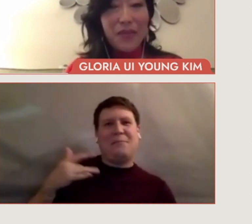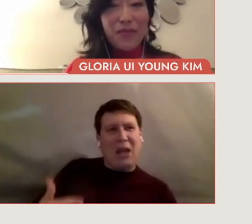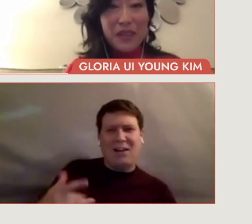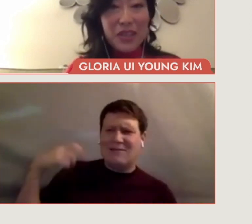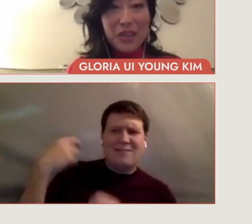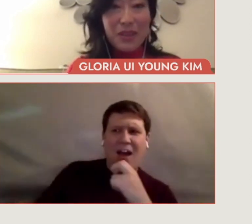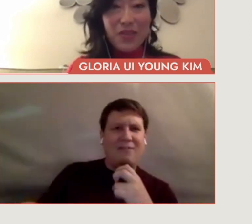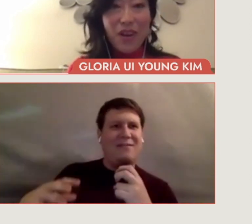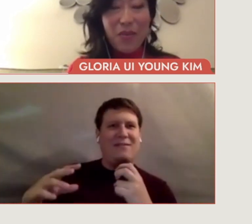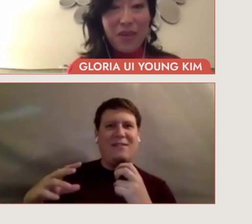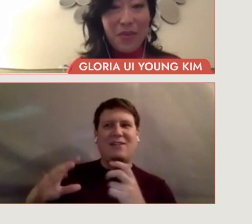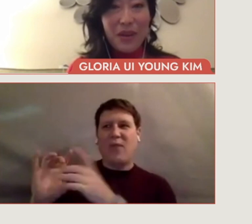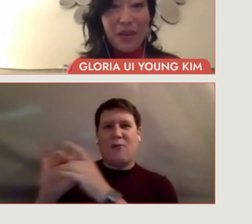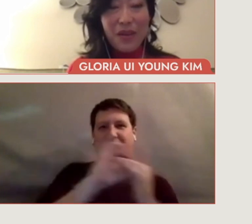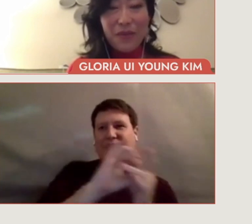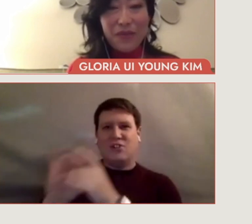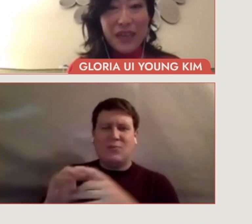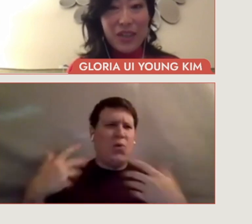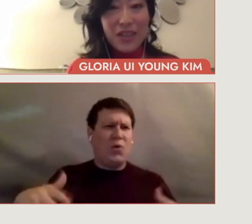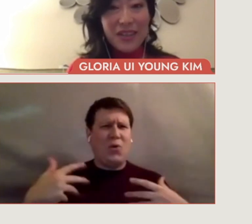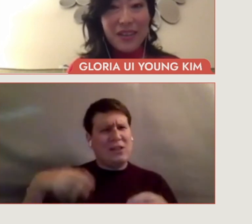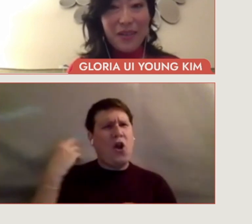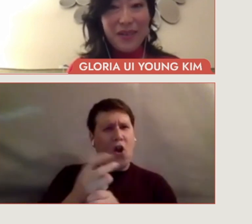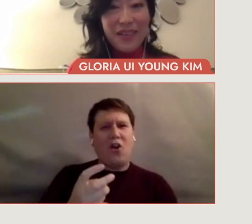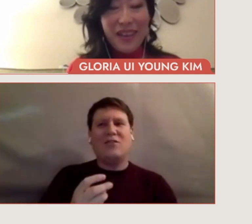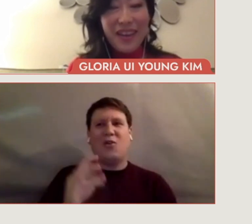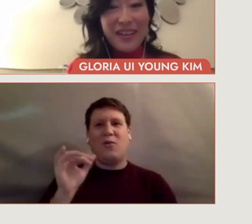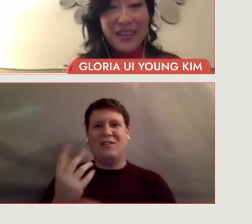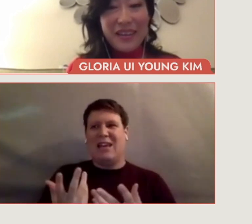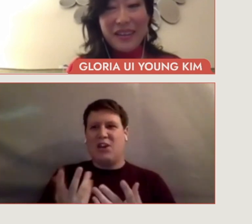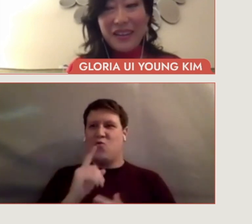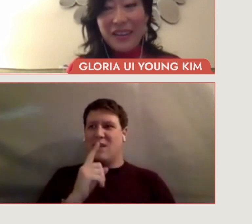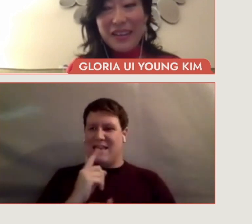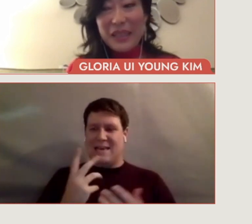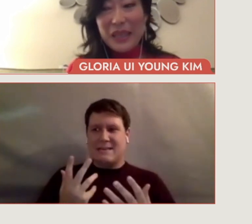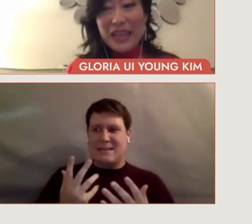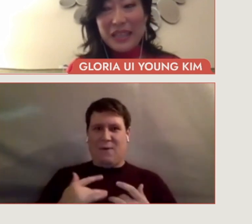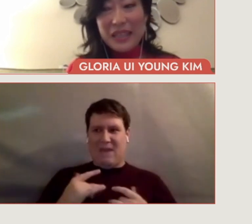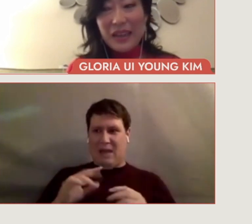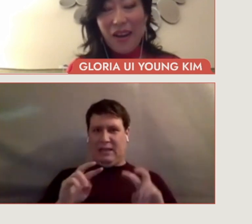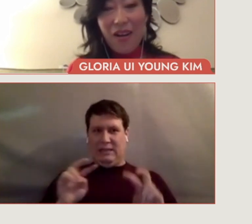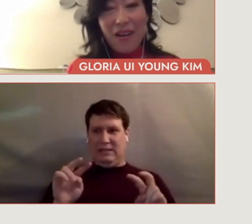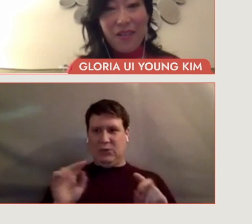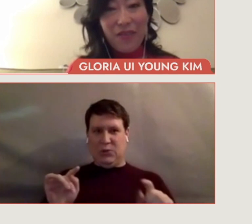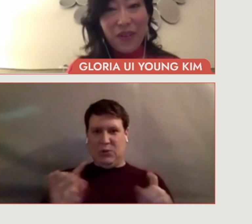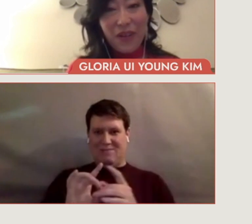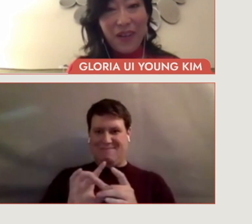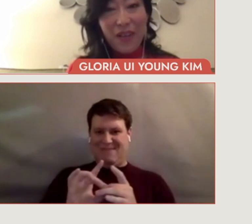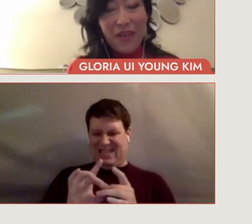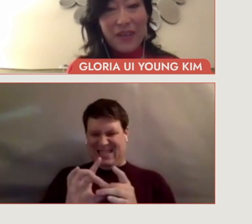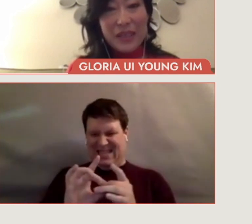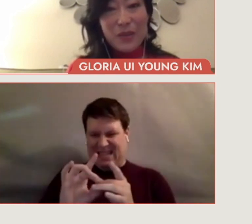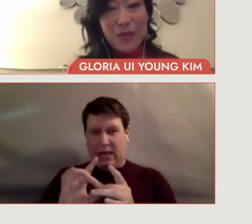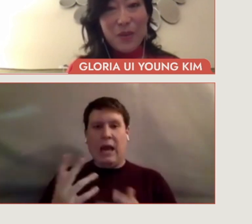like a relationship that's fraught with quite a lot of tension, you know. And I think it's hard for a